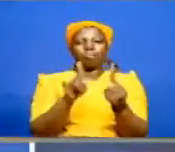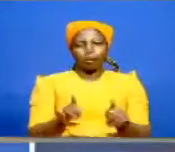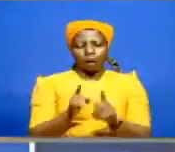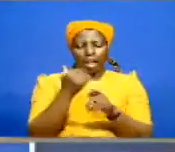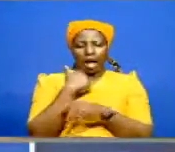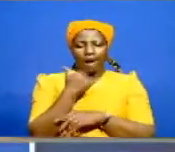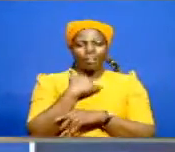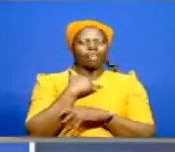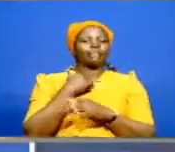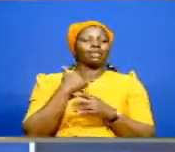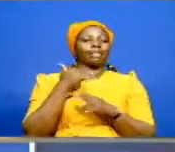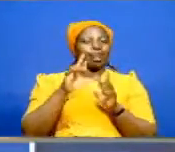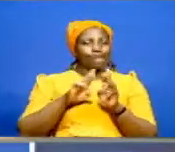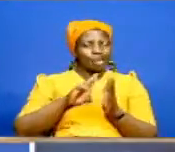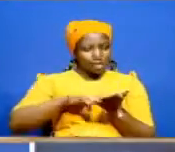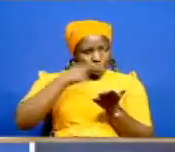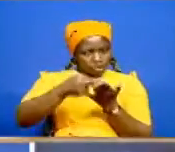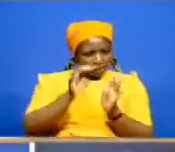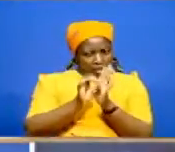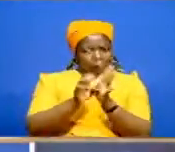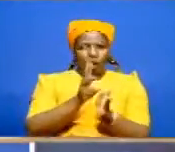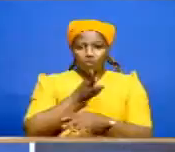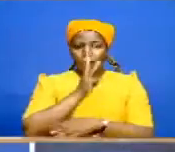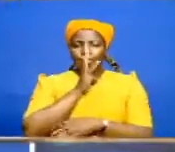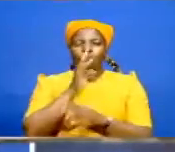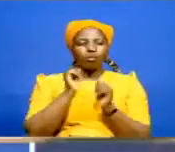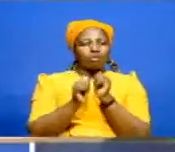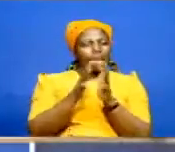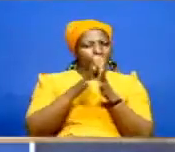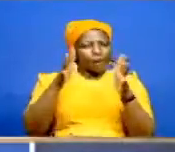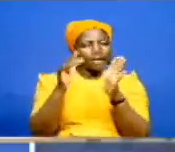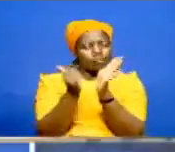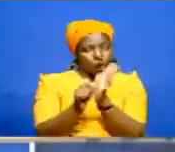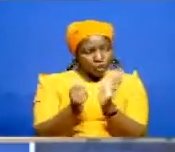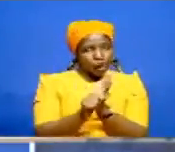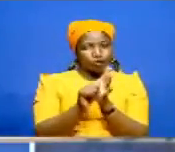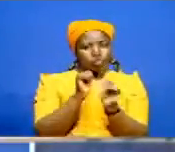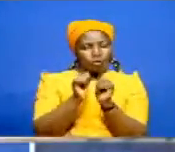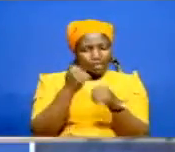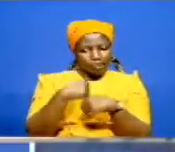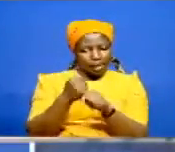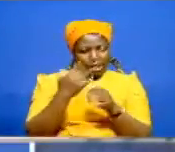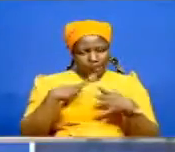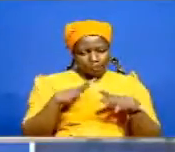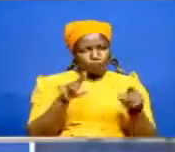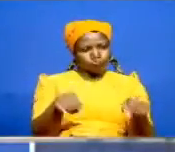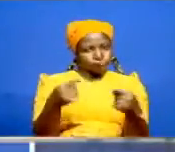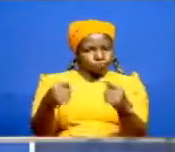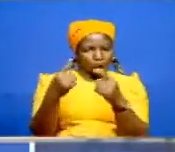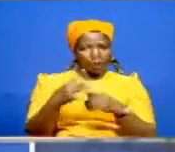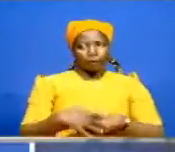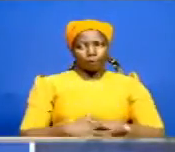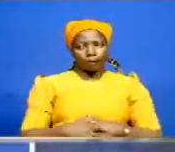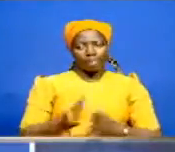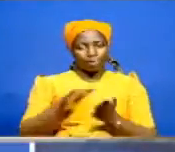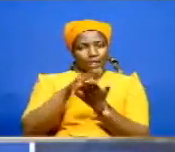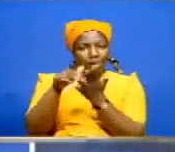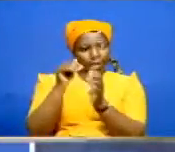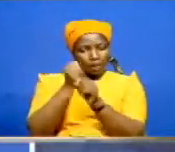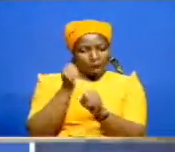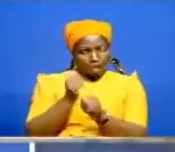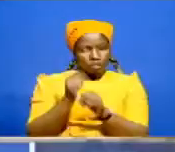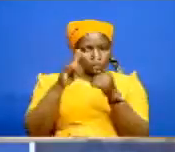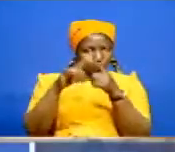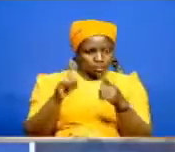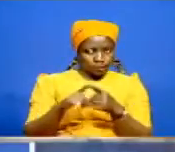scarce resources such as water, which is a main cause of conflict. Innovation is one of the areas that the center will work to unearth,